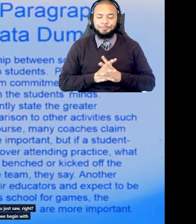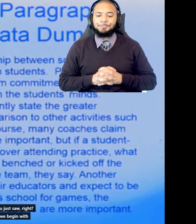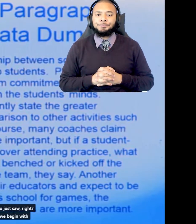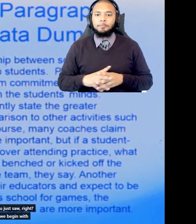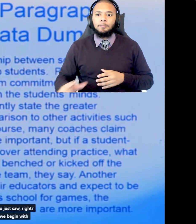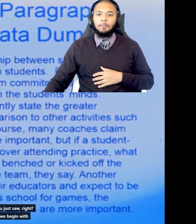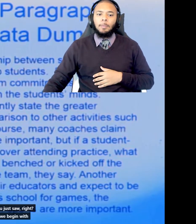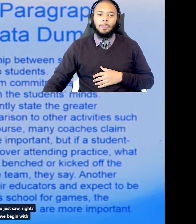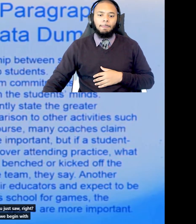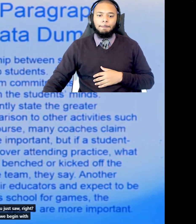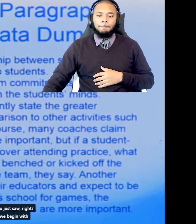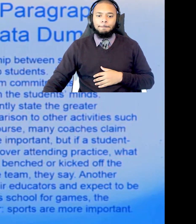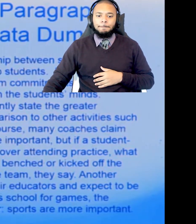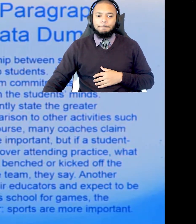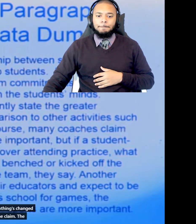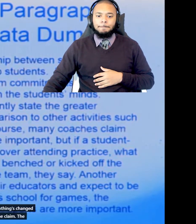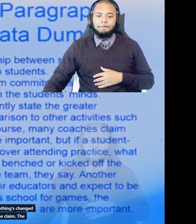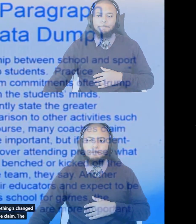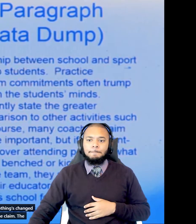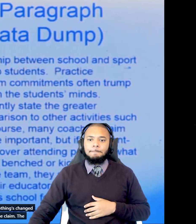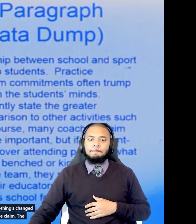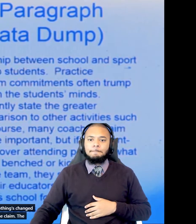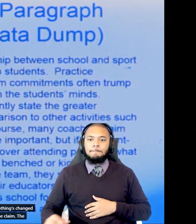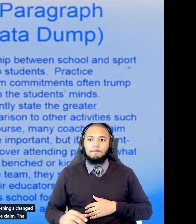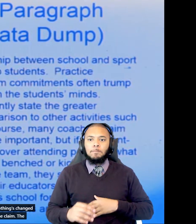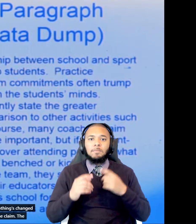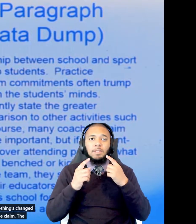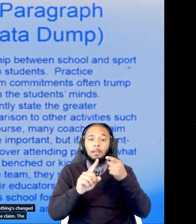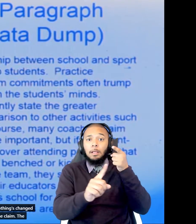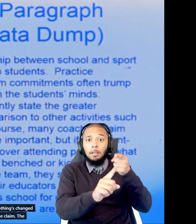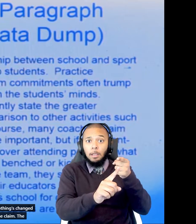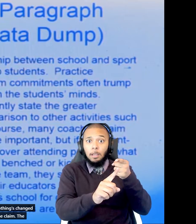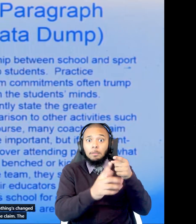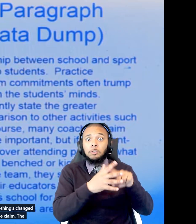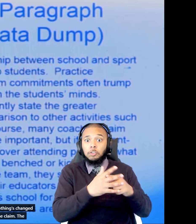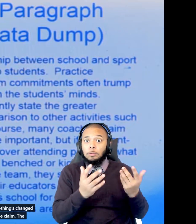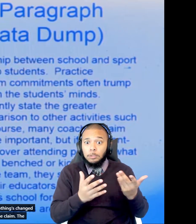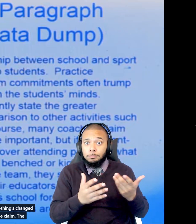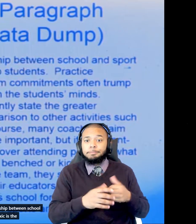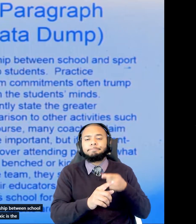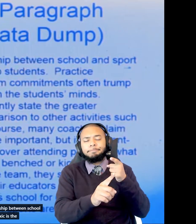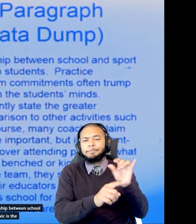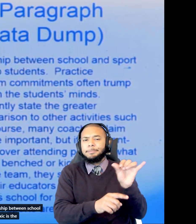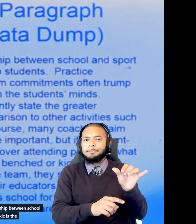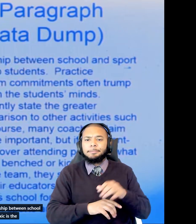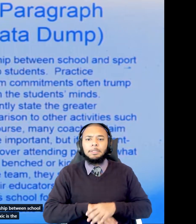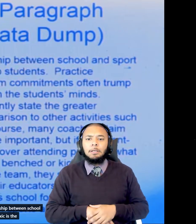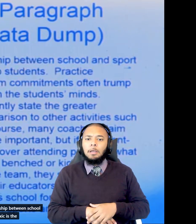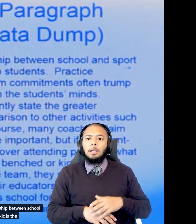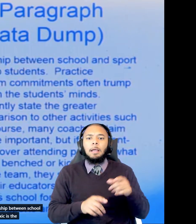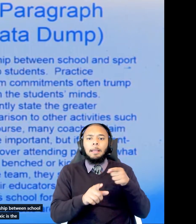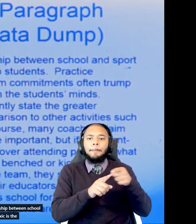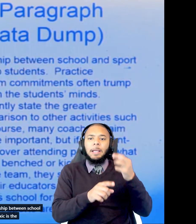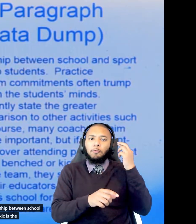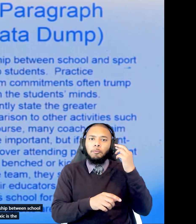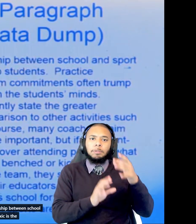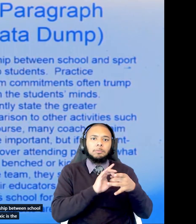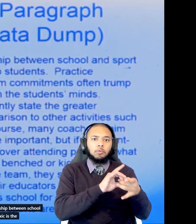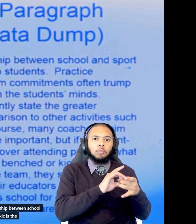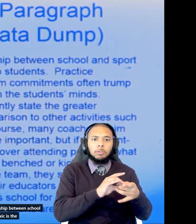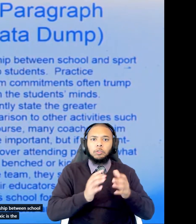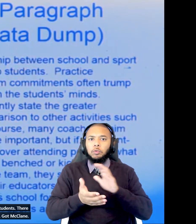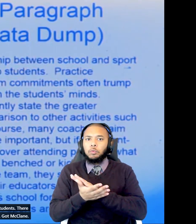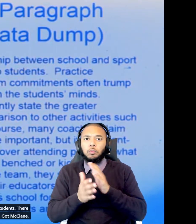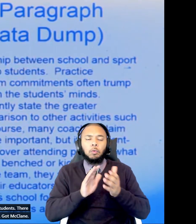So here we go. What do we begin with? We begin with the claim. Nothing's changed there, right? So same claim. The primary reason the relationship between school and